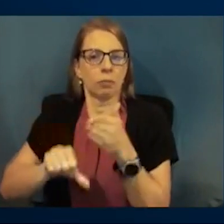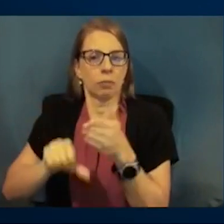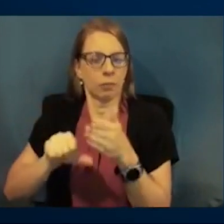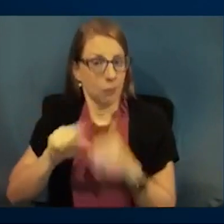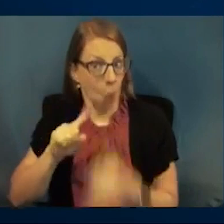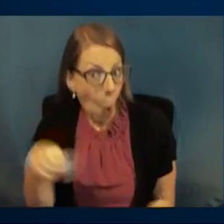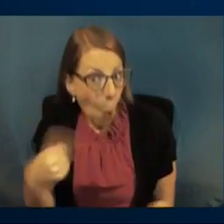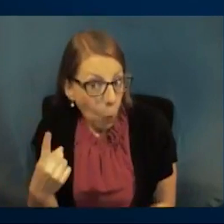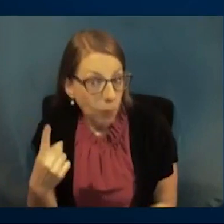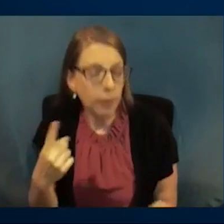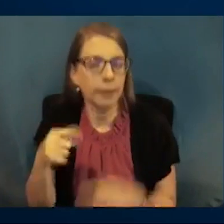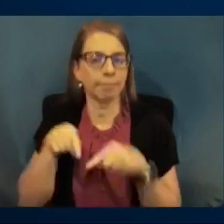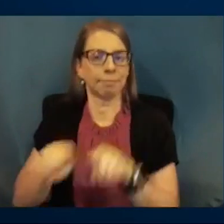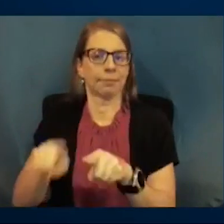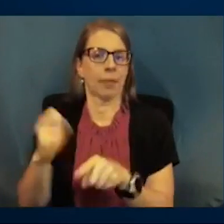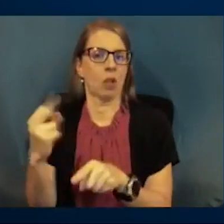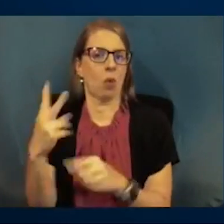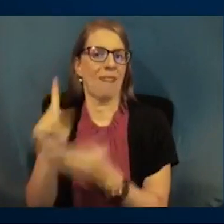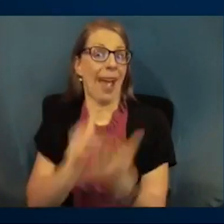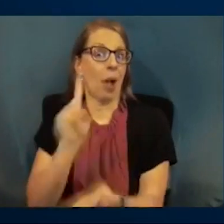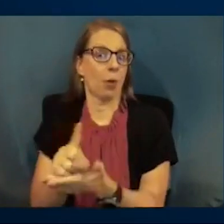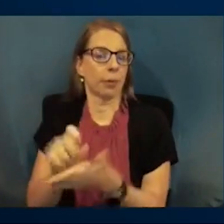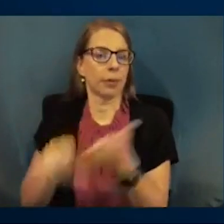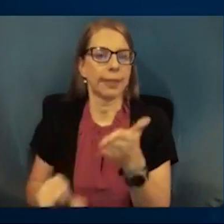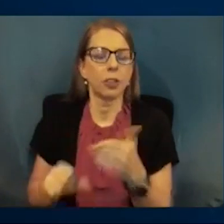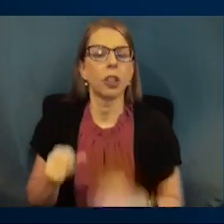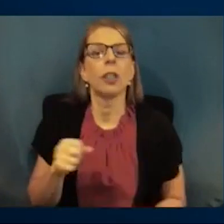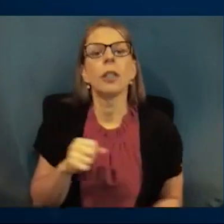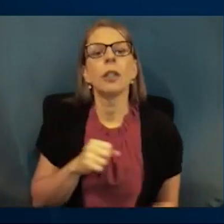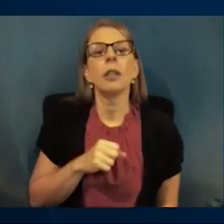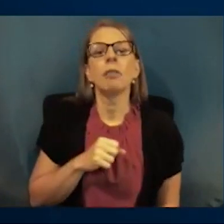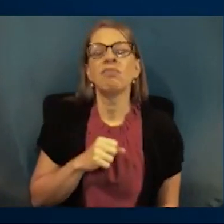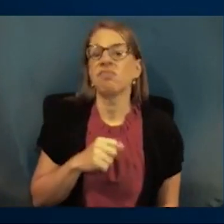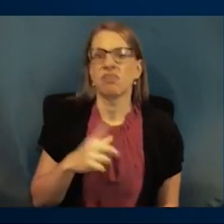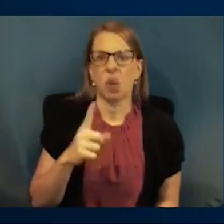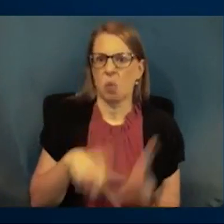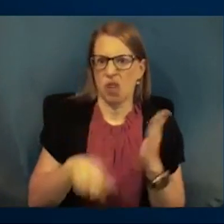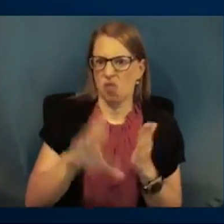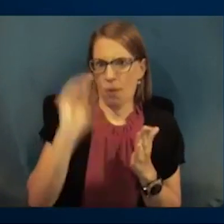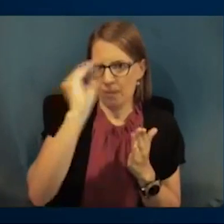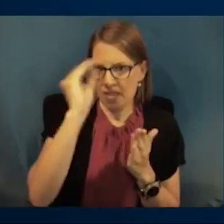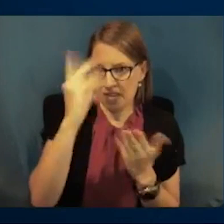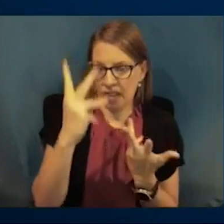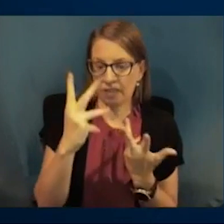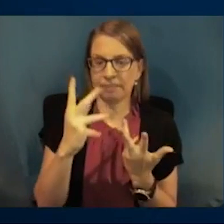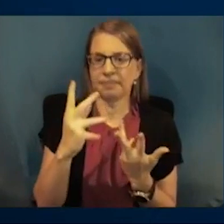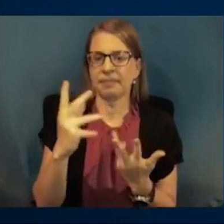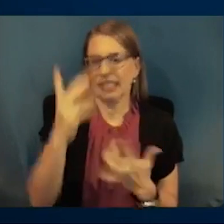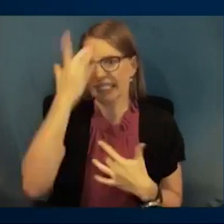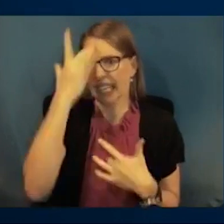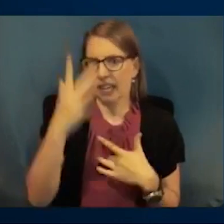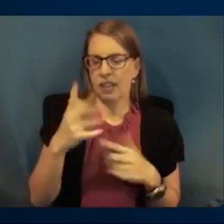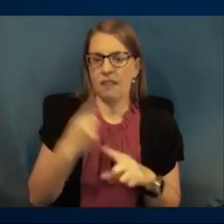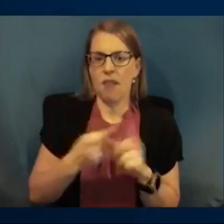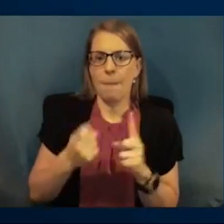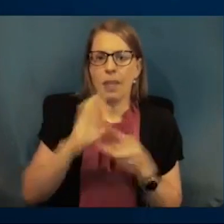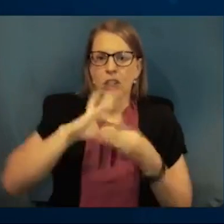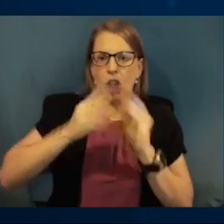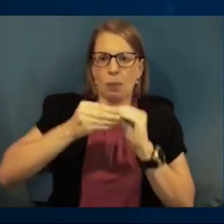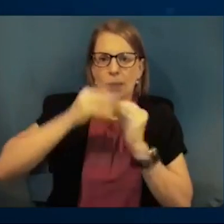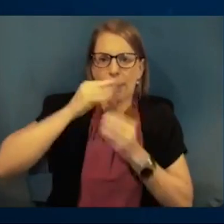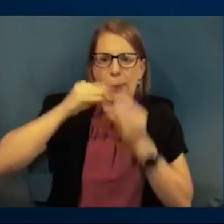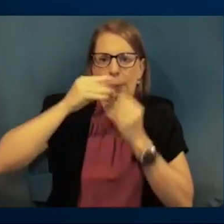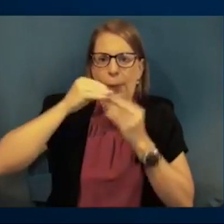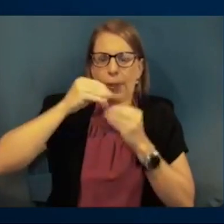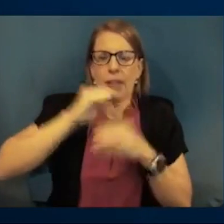12-hour procedure. What do you think of this argument? Can you really get sick from accumulated germs and your mask all day? No. No, there's